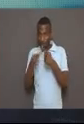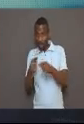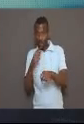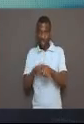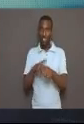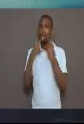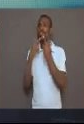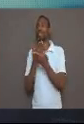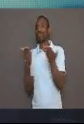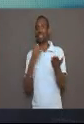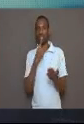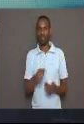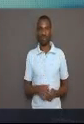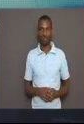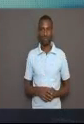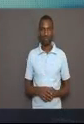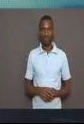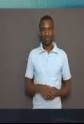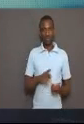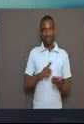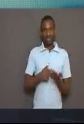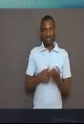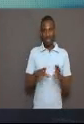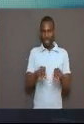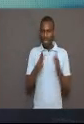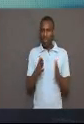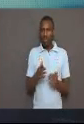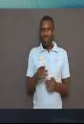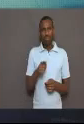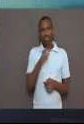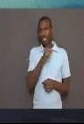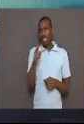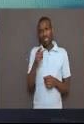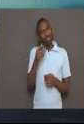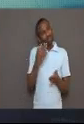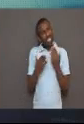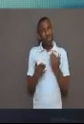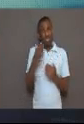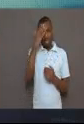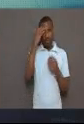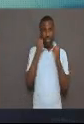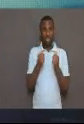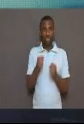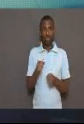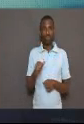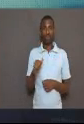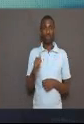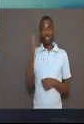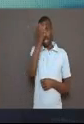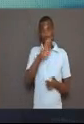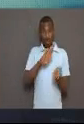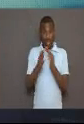Students, you might know that weather forecasters use atmospheric